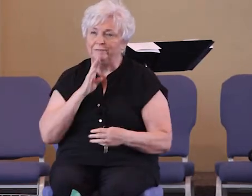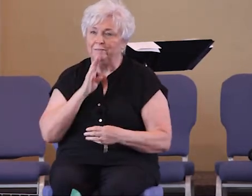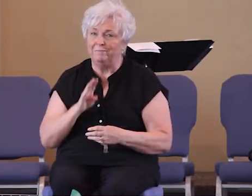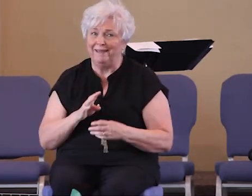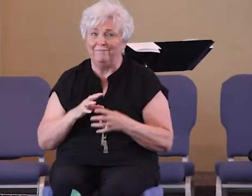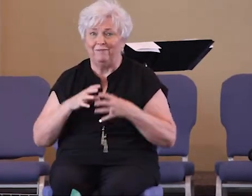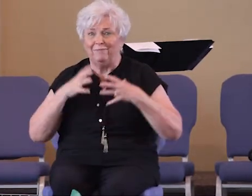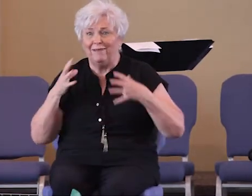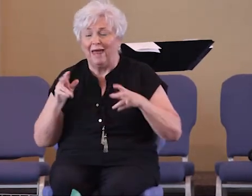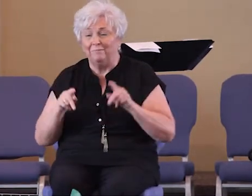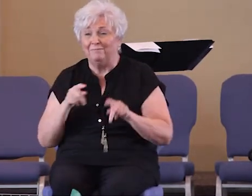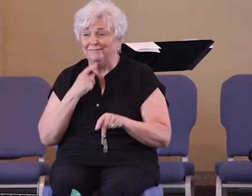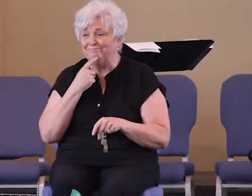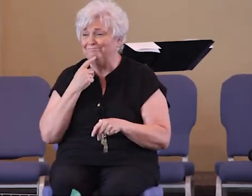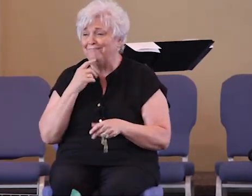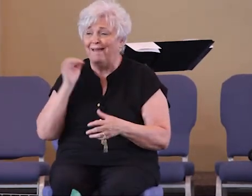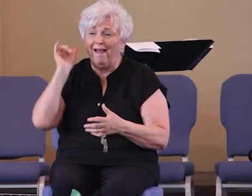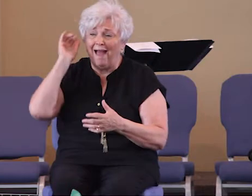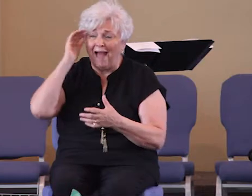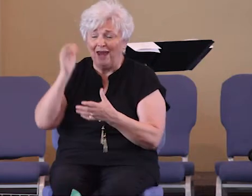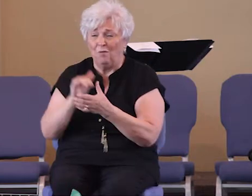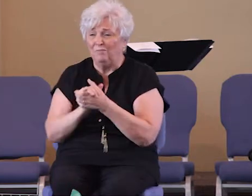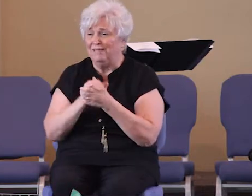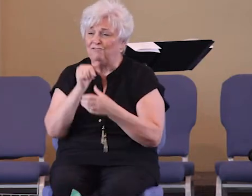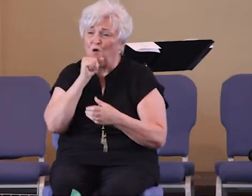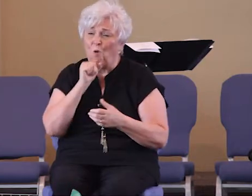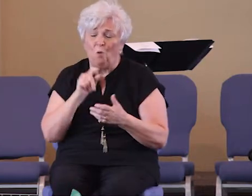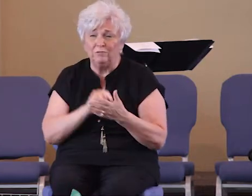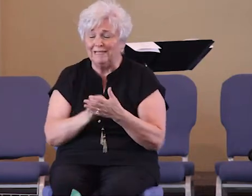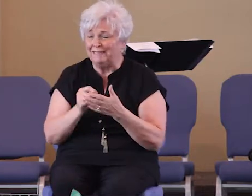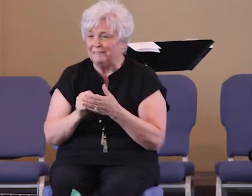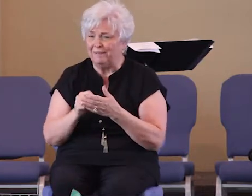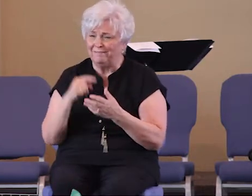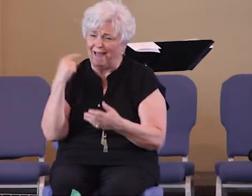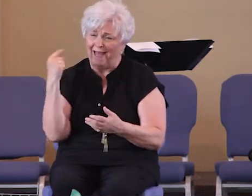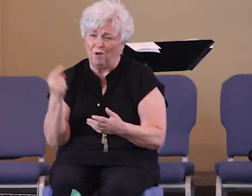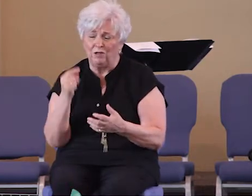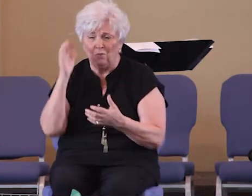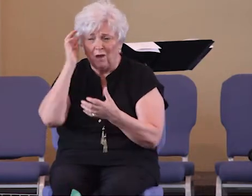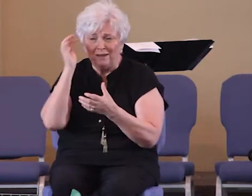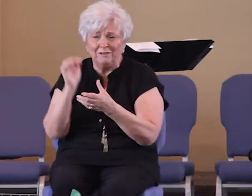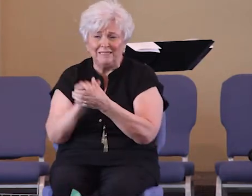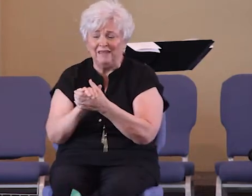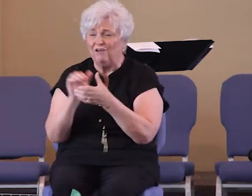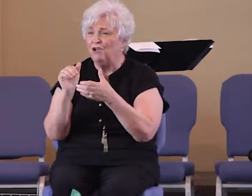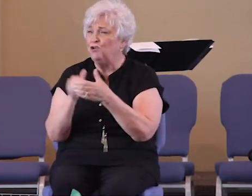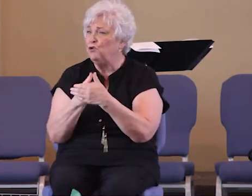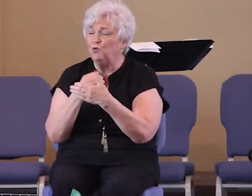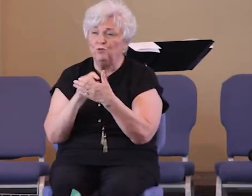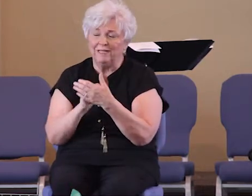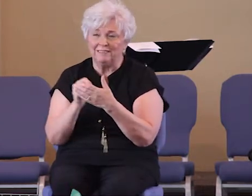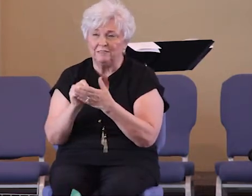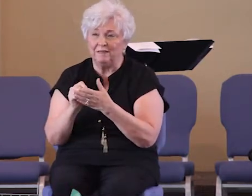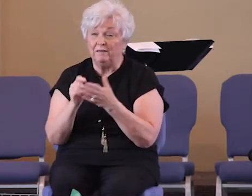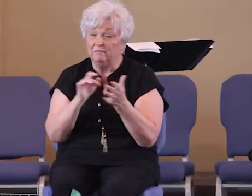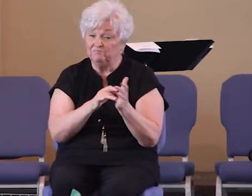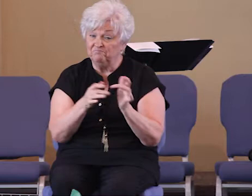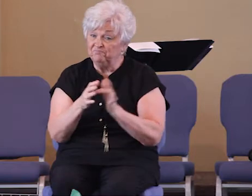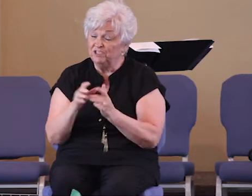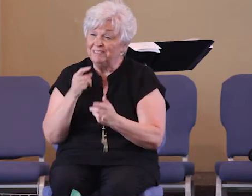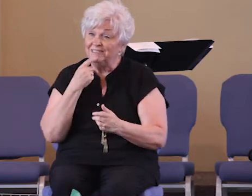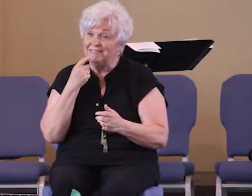it's old. And I only believe what's new. So Jesus says it in a lot of this in the Sermon on the